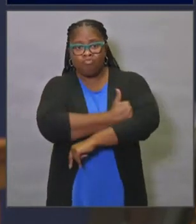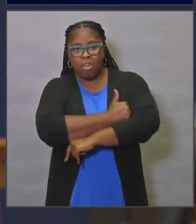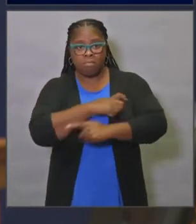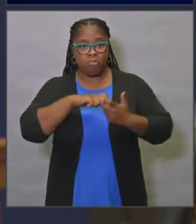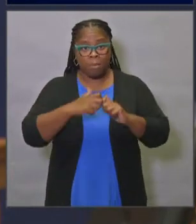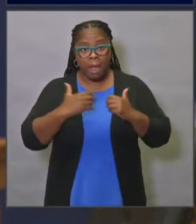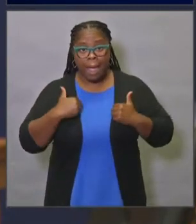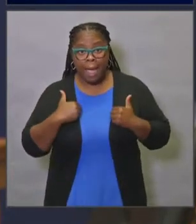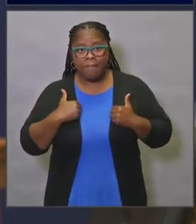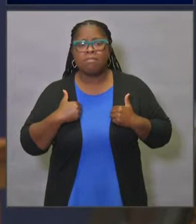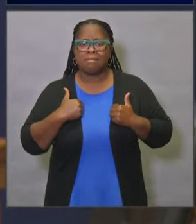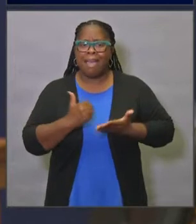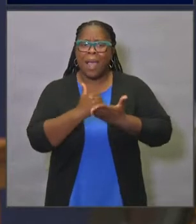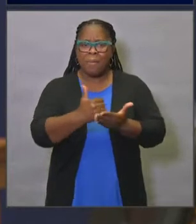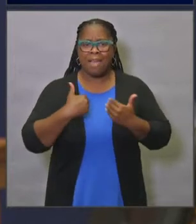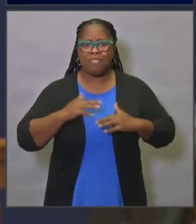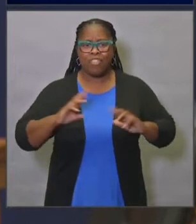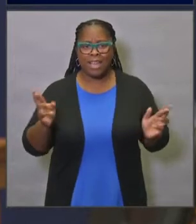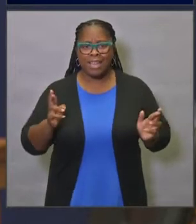at